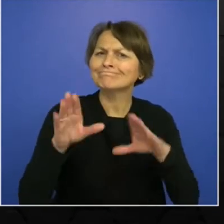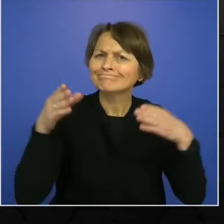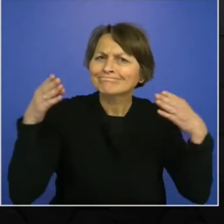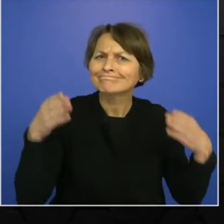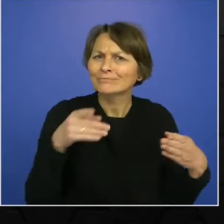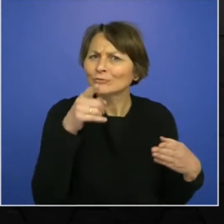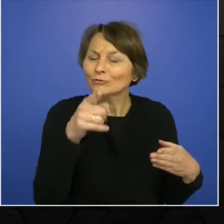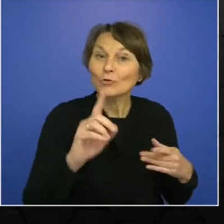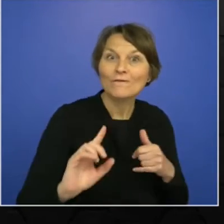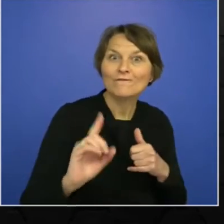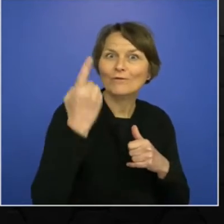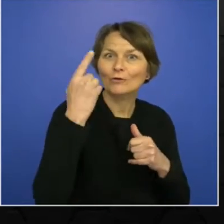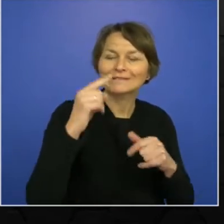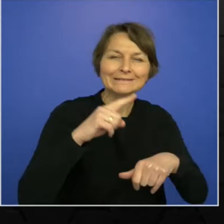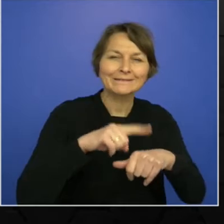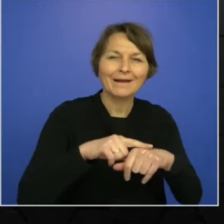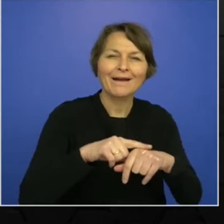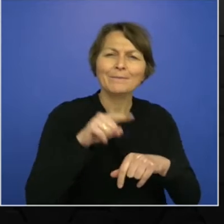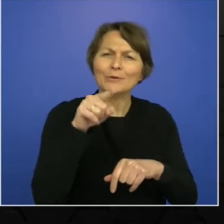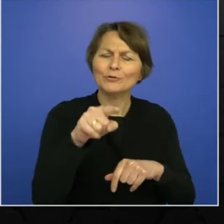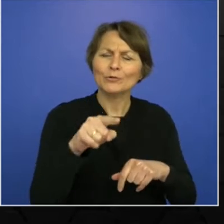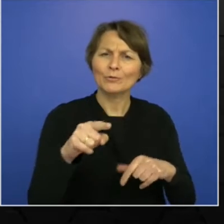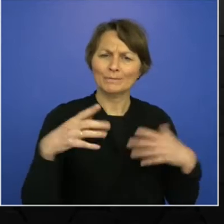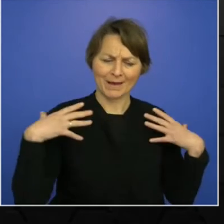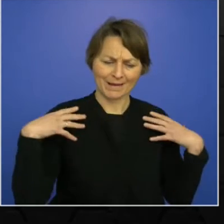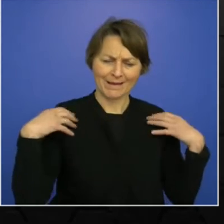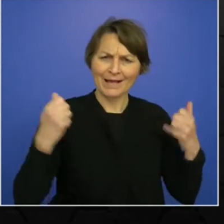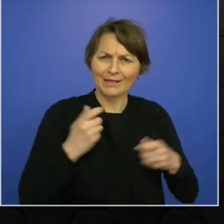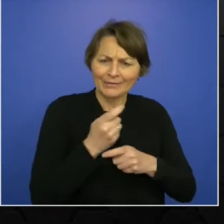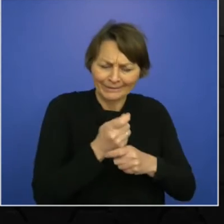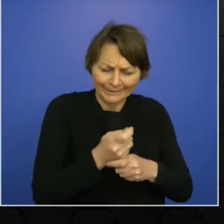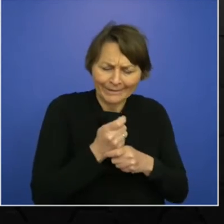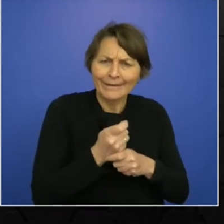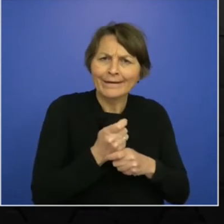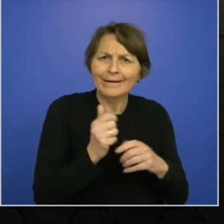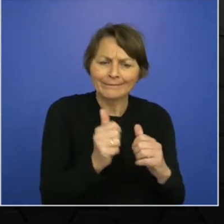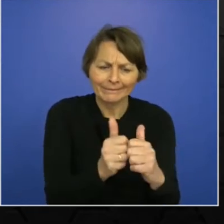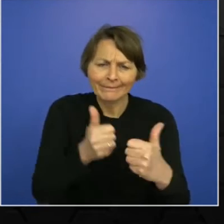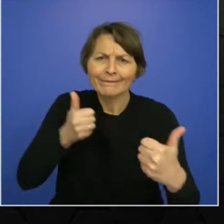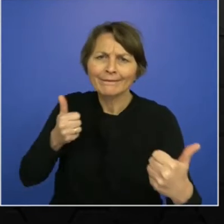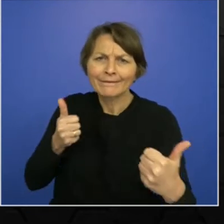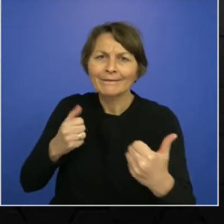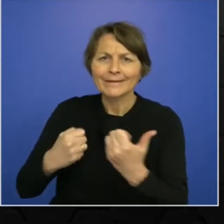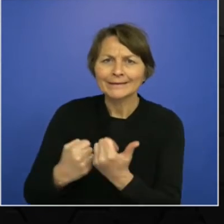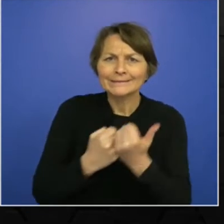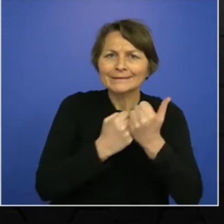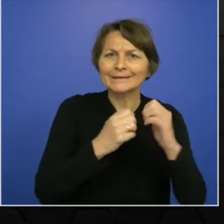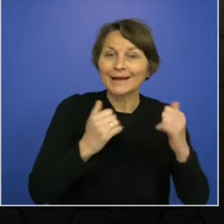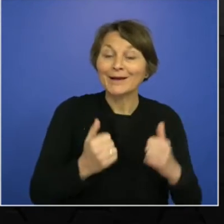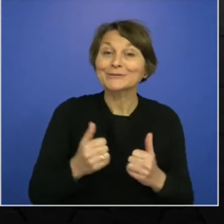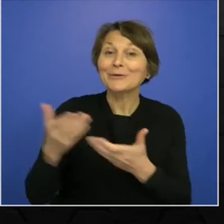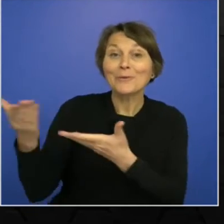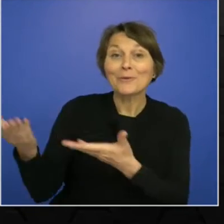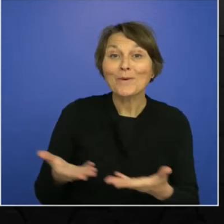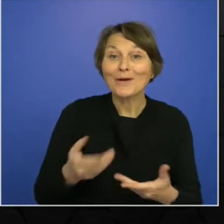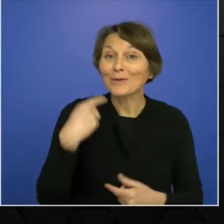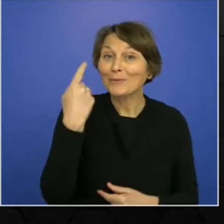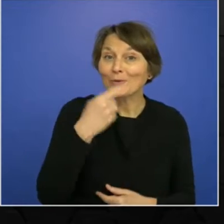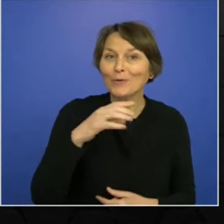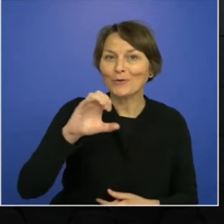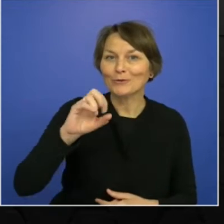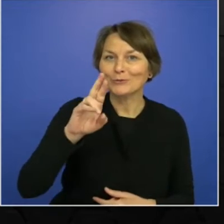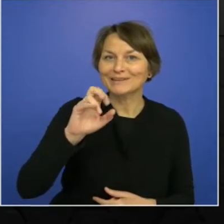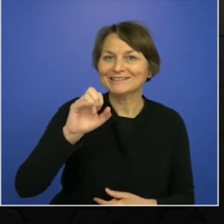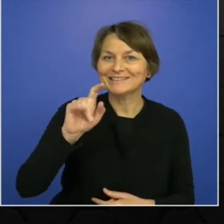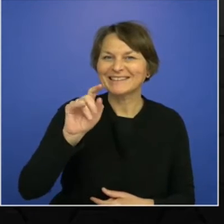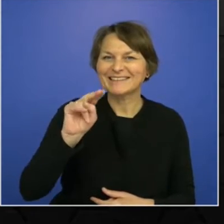first virtual healthcare assistant with Azure Health Bots. So I welcome Christina. Thanks a lot, Christina, for joining. Hello, thank you very